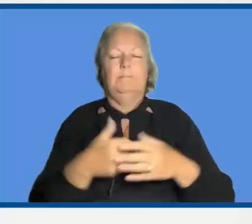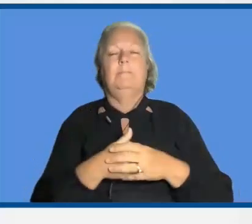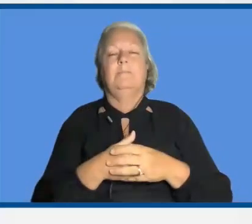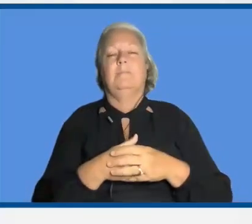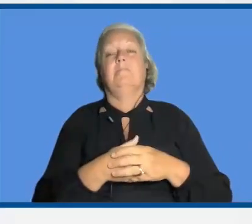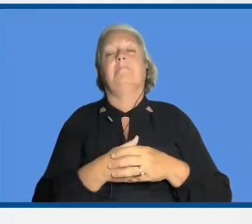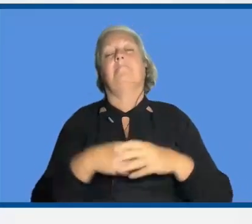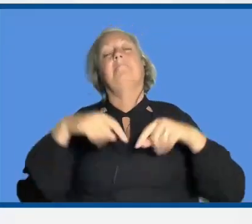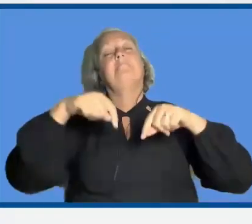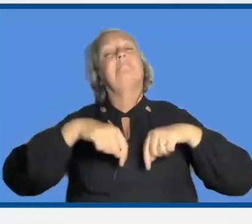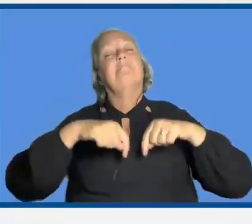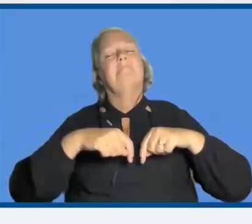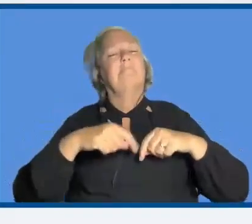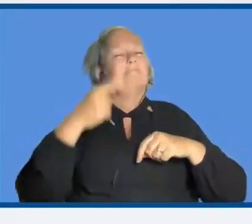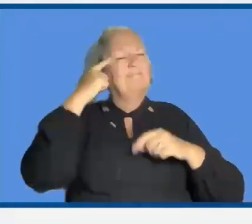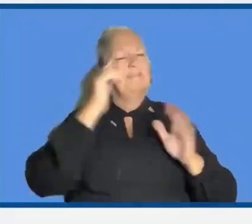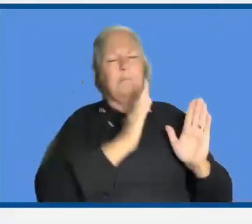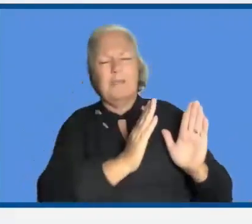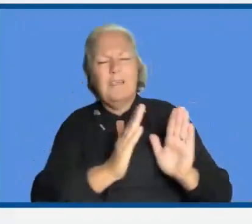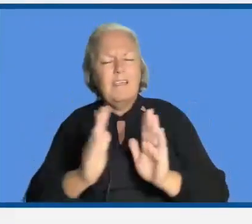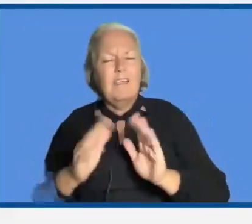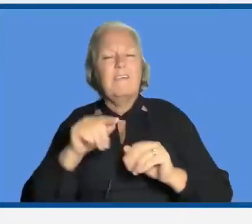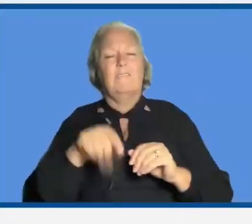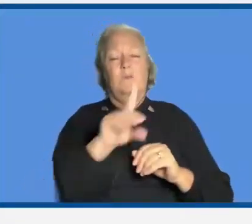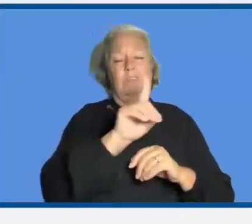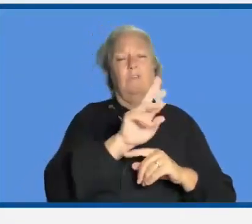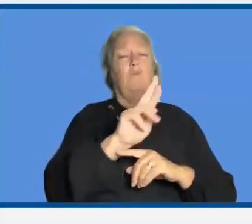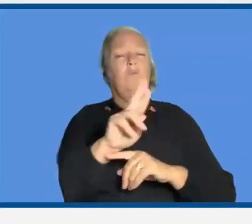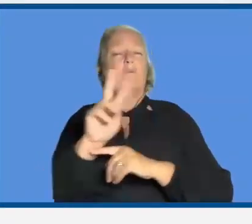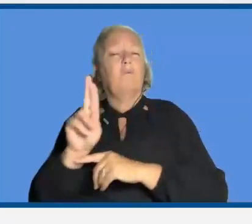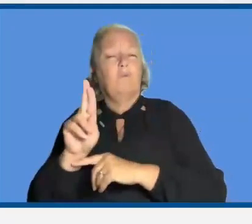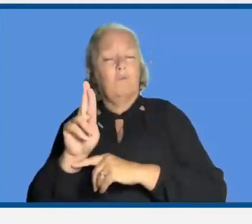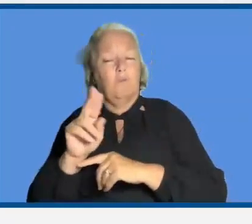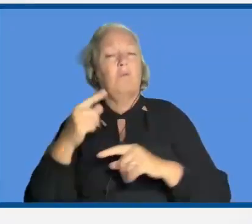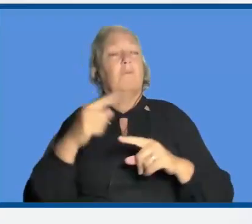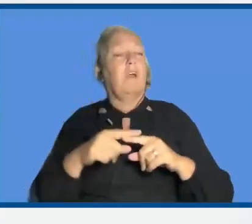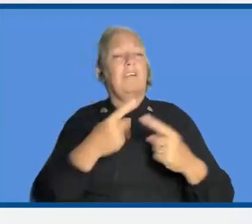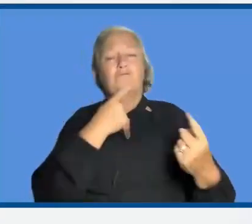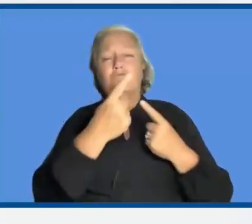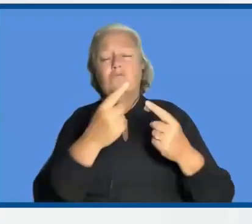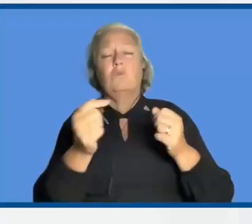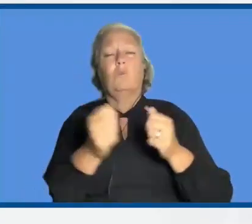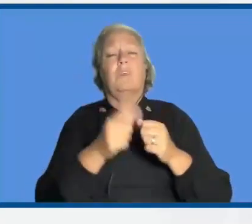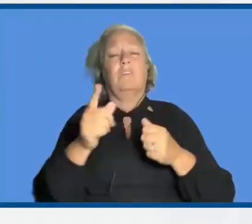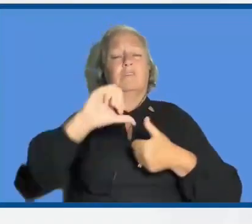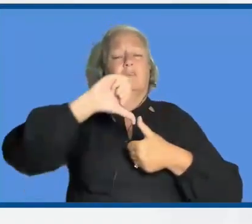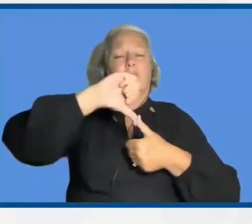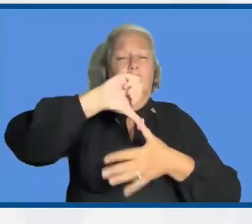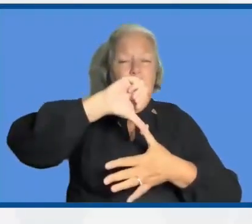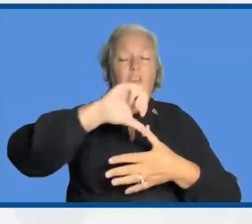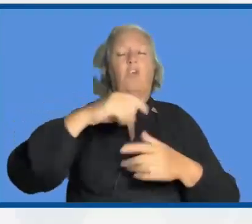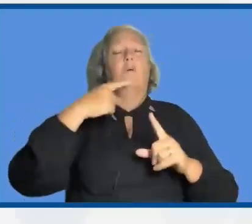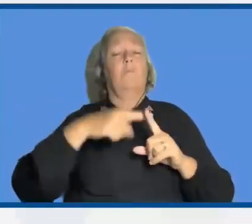preparation for disaster risk and the agenda with Latin America and the Caribbean. And secondly, complementing today's